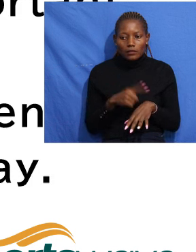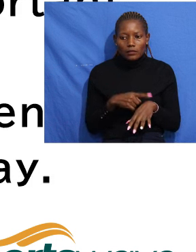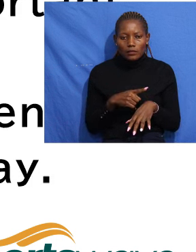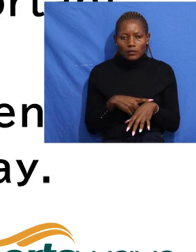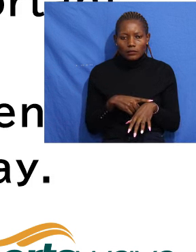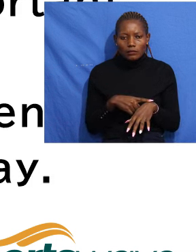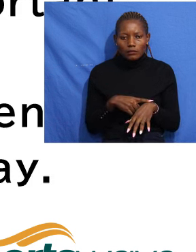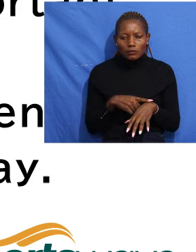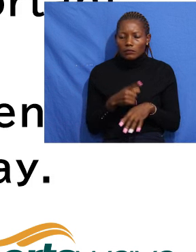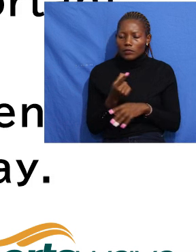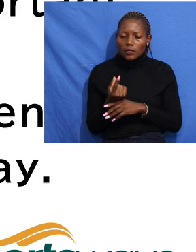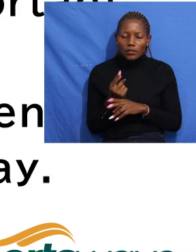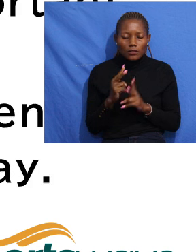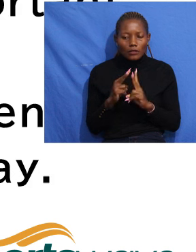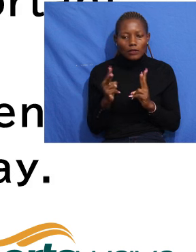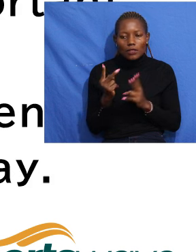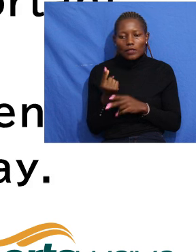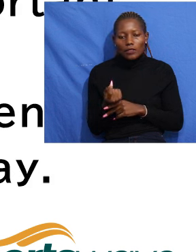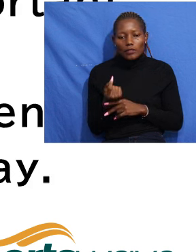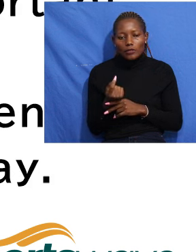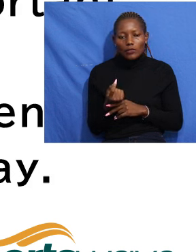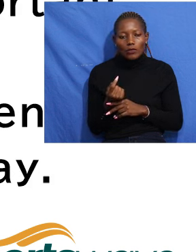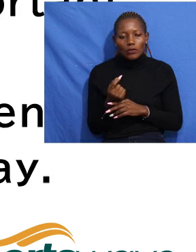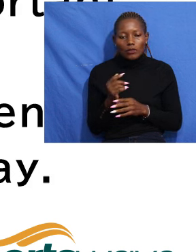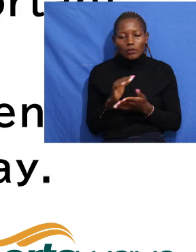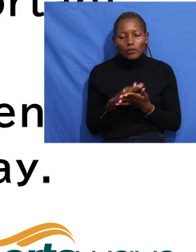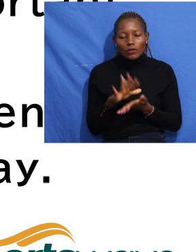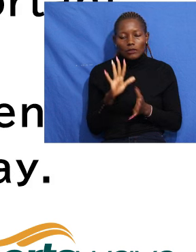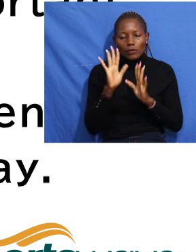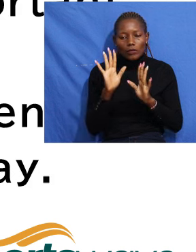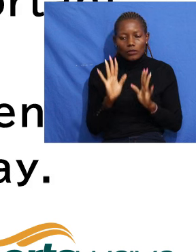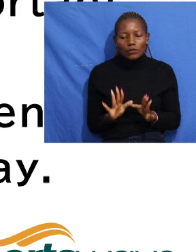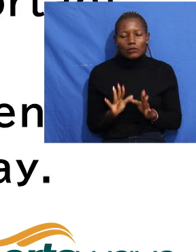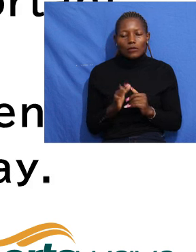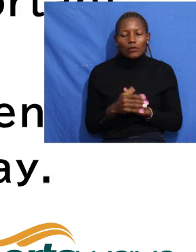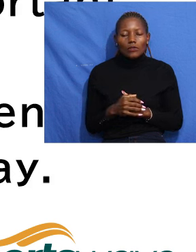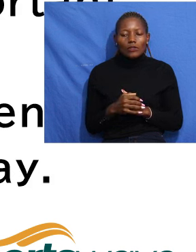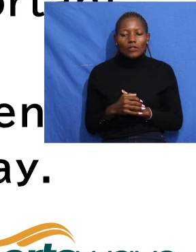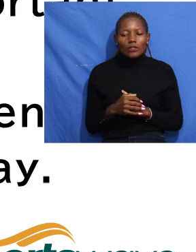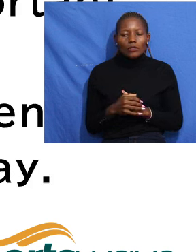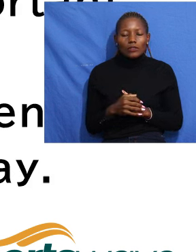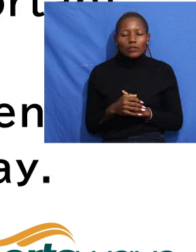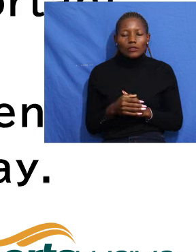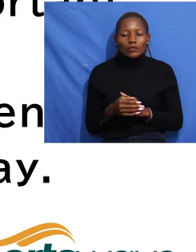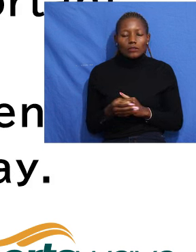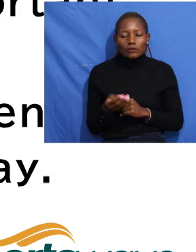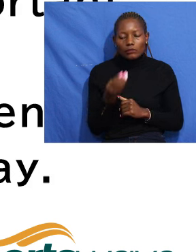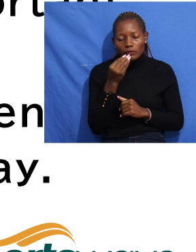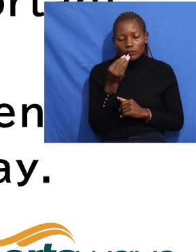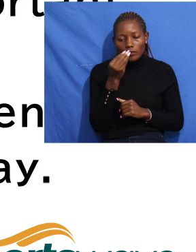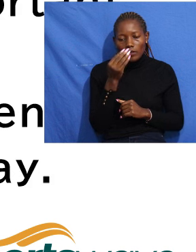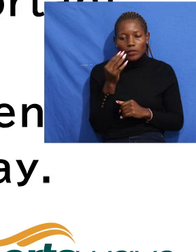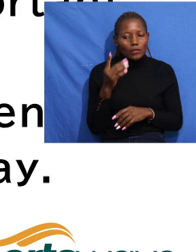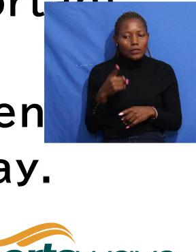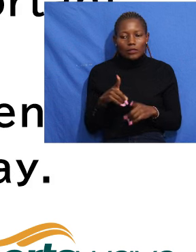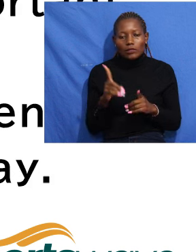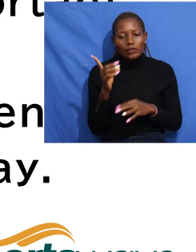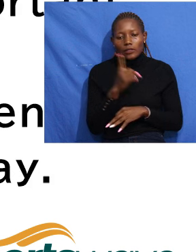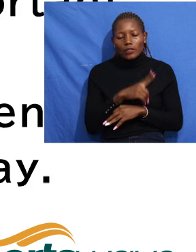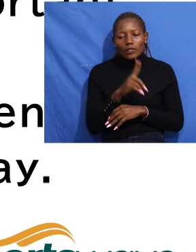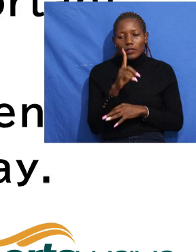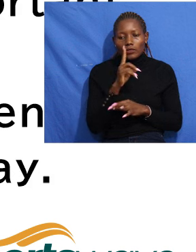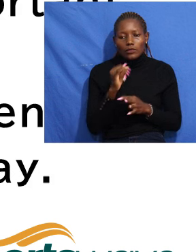small. So the most important factor in improving muscle mass and strength is total intake in a day. So make sure to